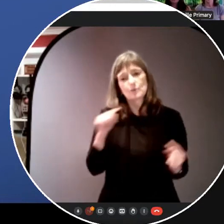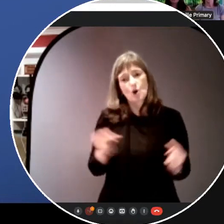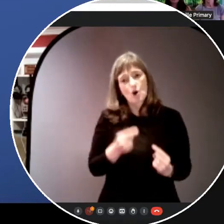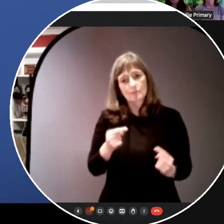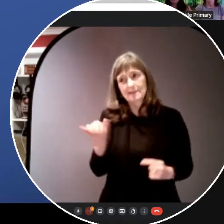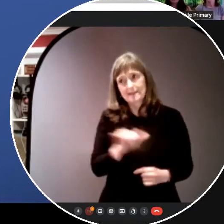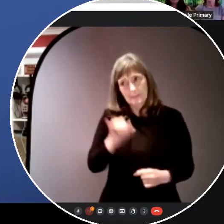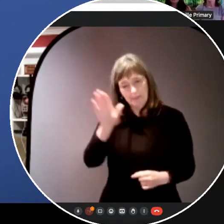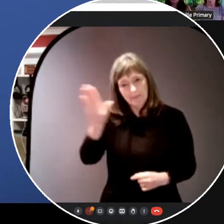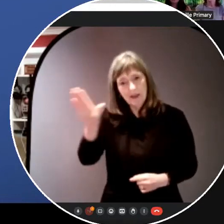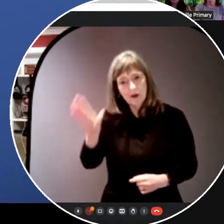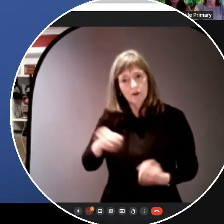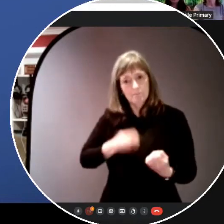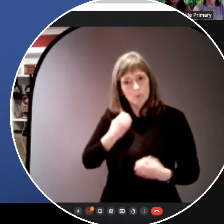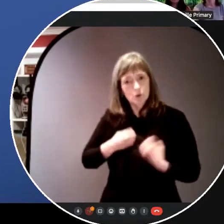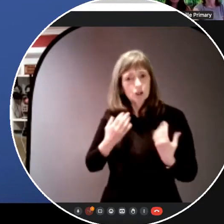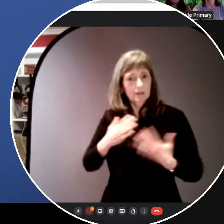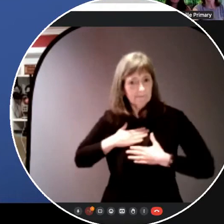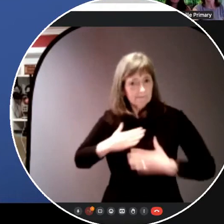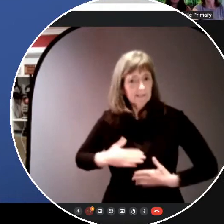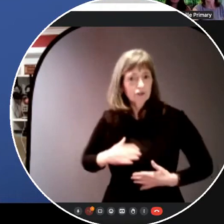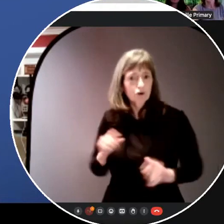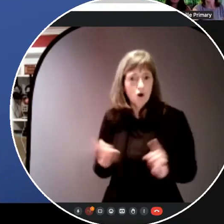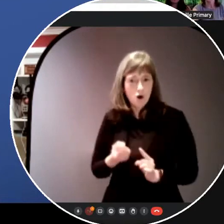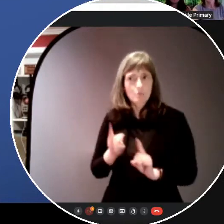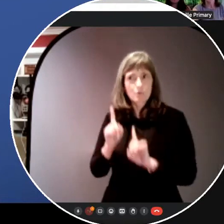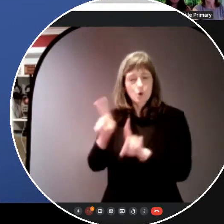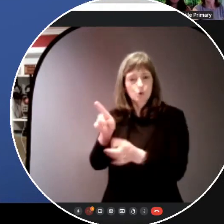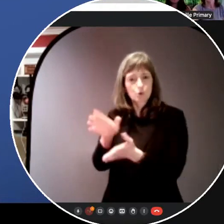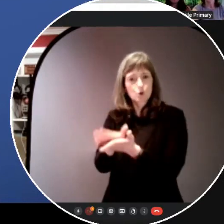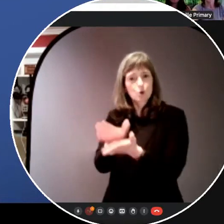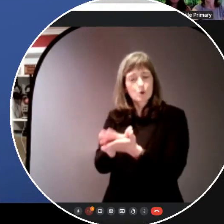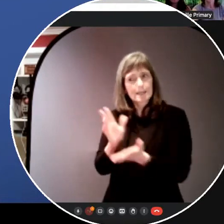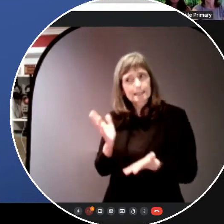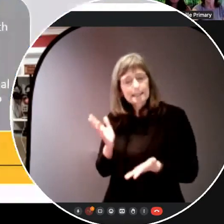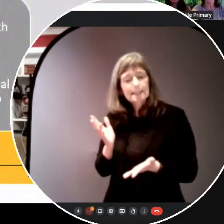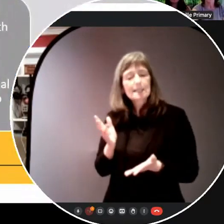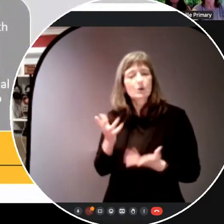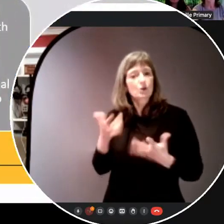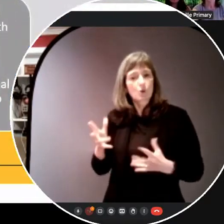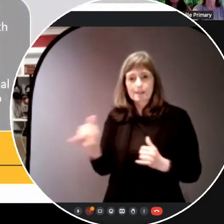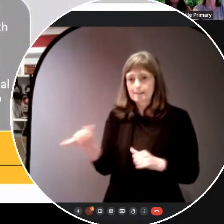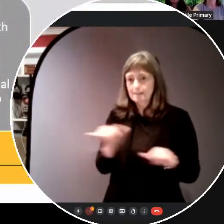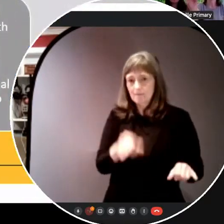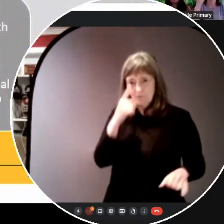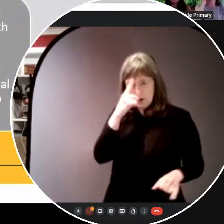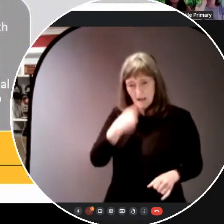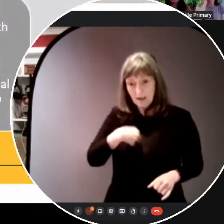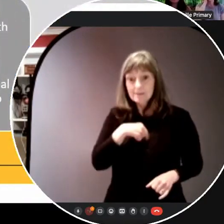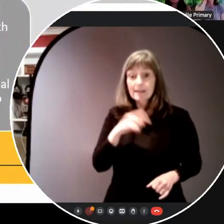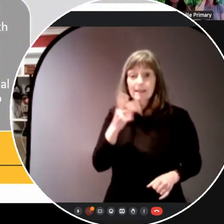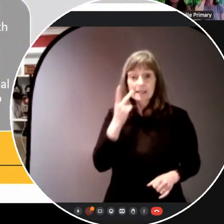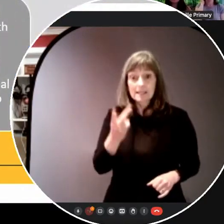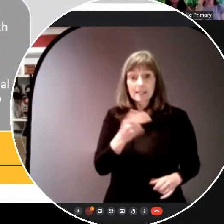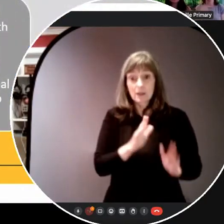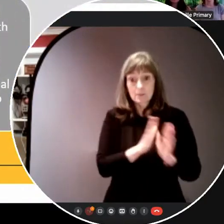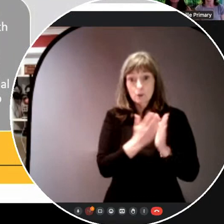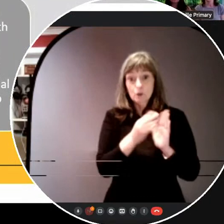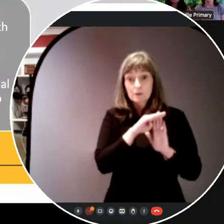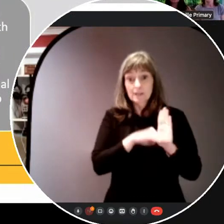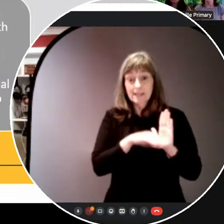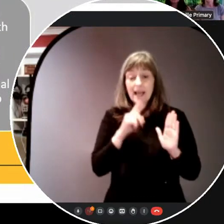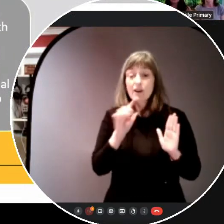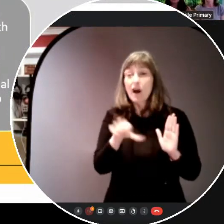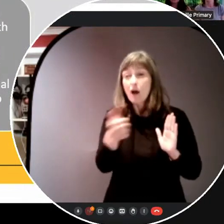were when they were going to school. And so that really rings true for the other books in the community that were written